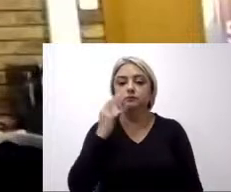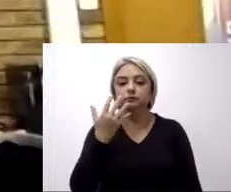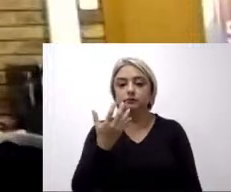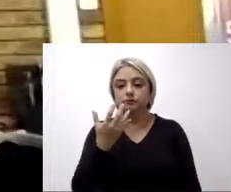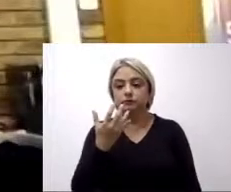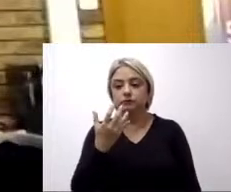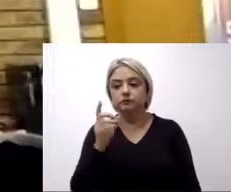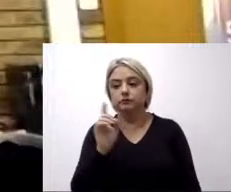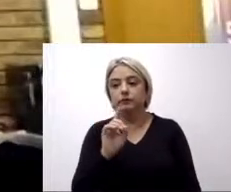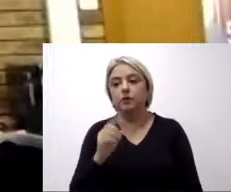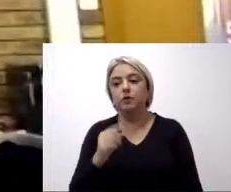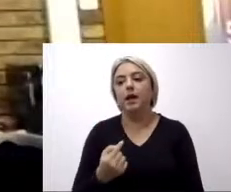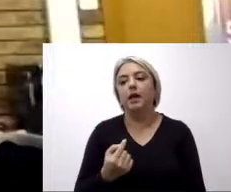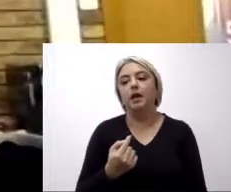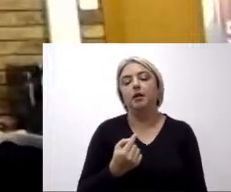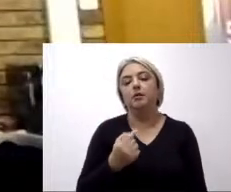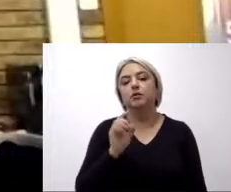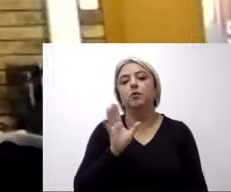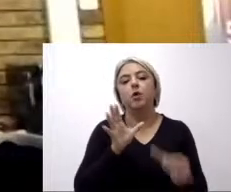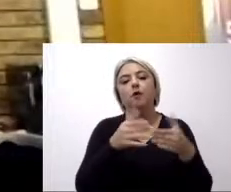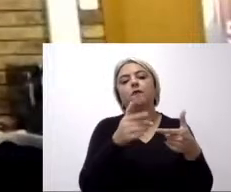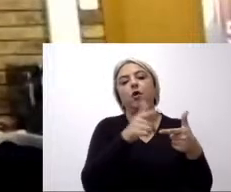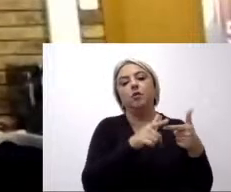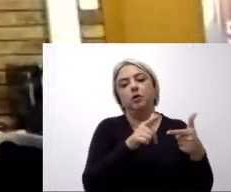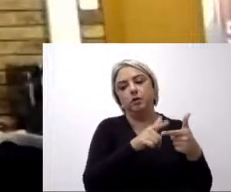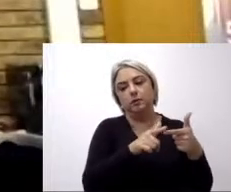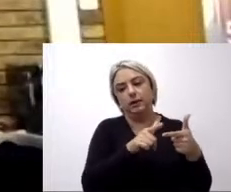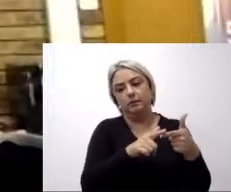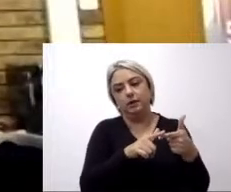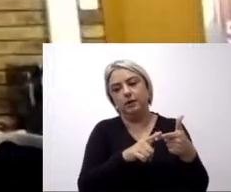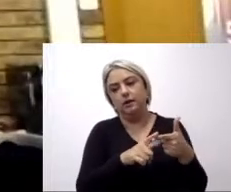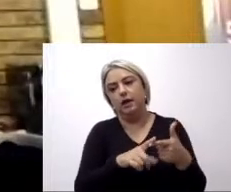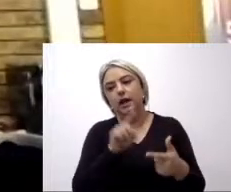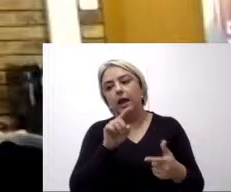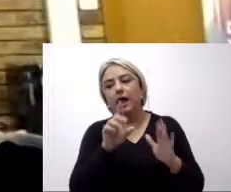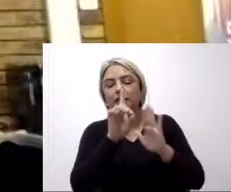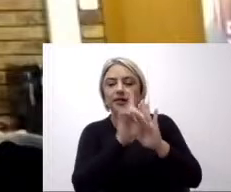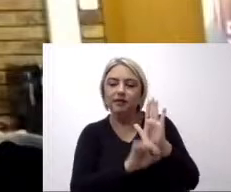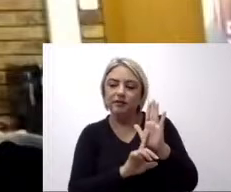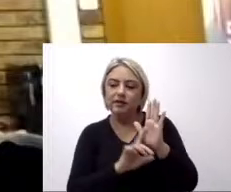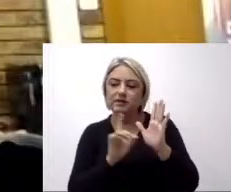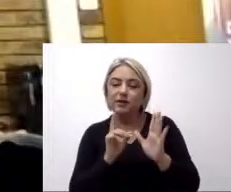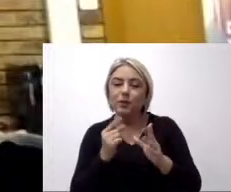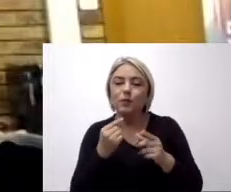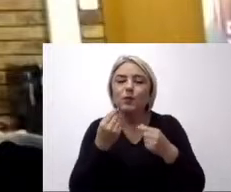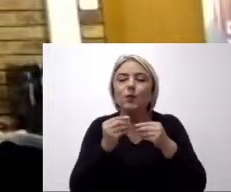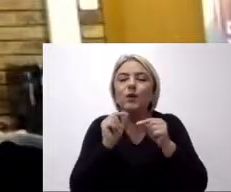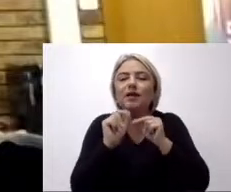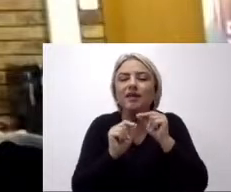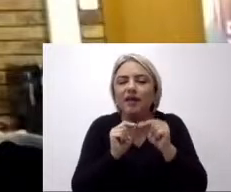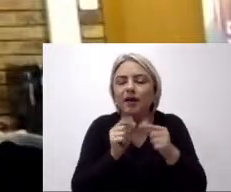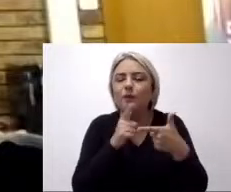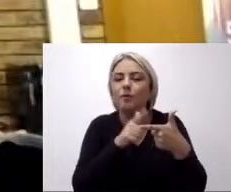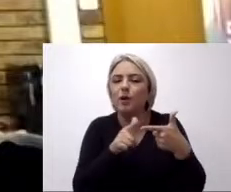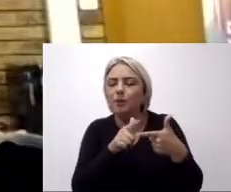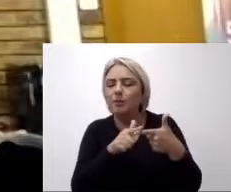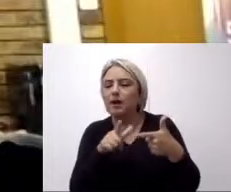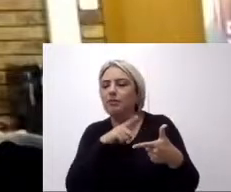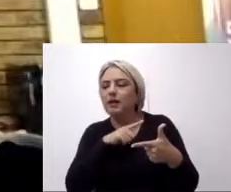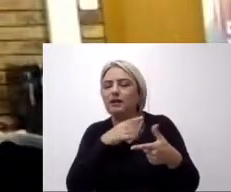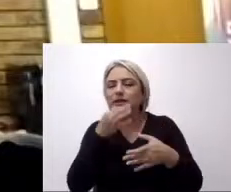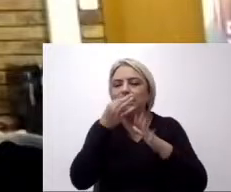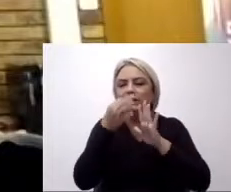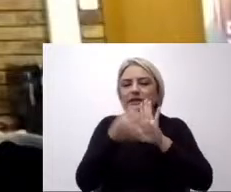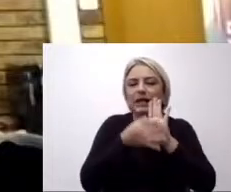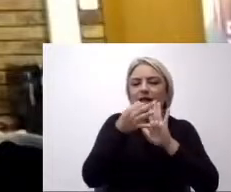in the question of problem, in the definition of problem, there is all the time an important criticize